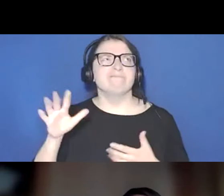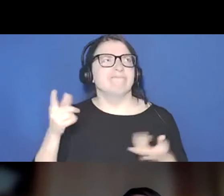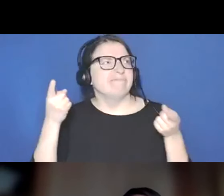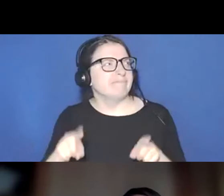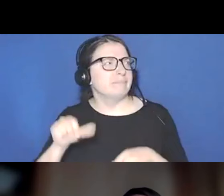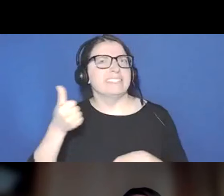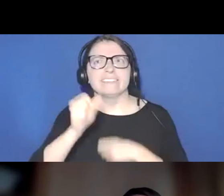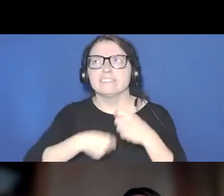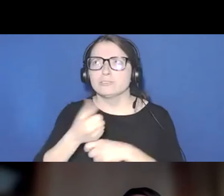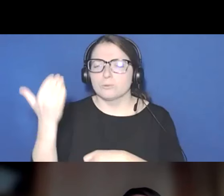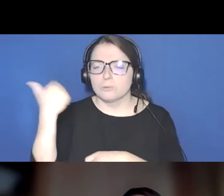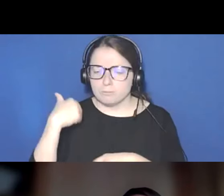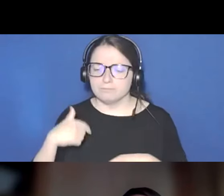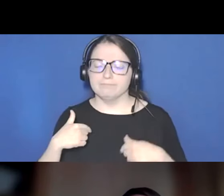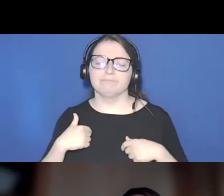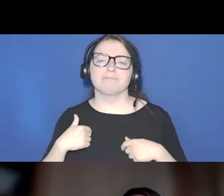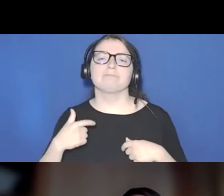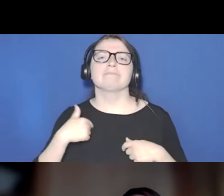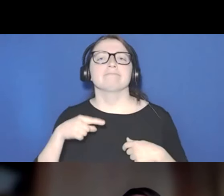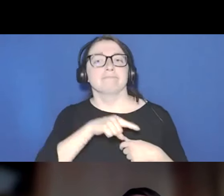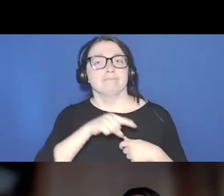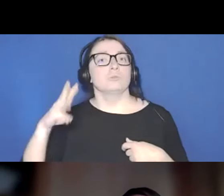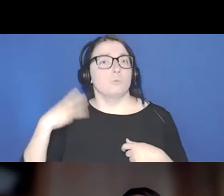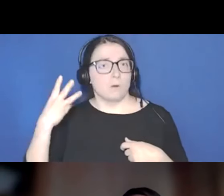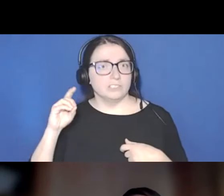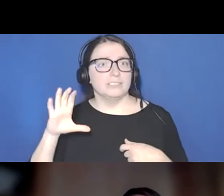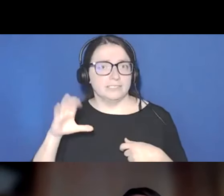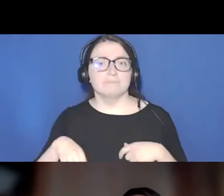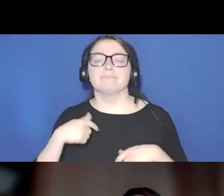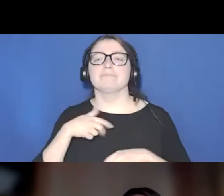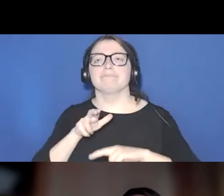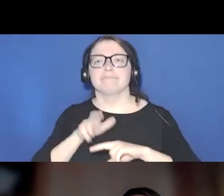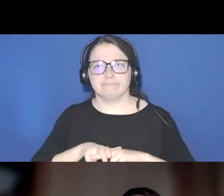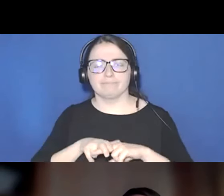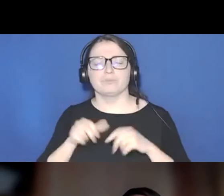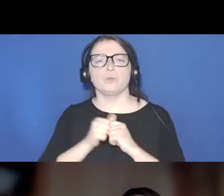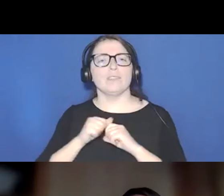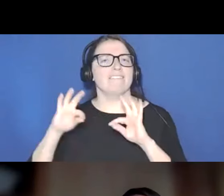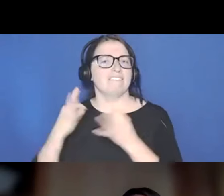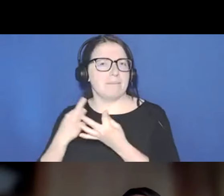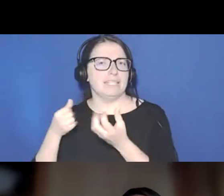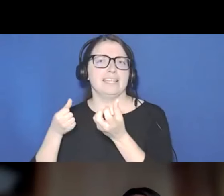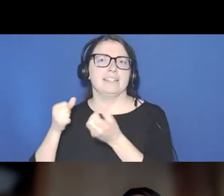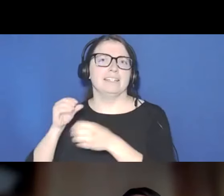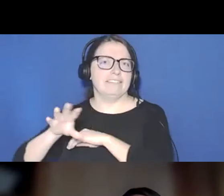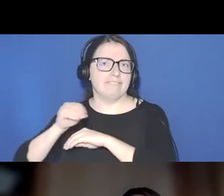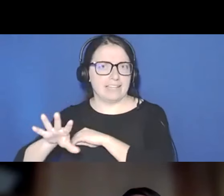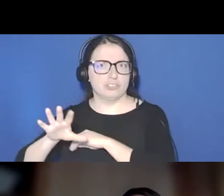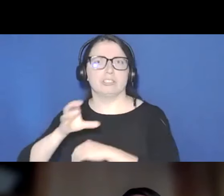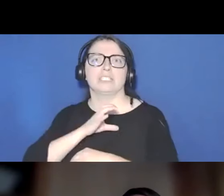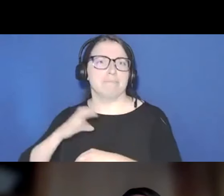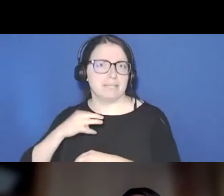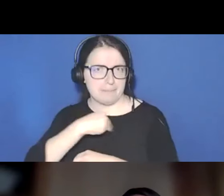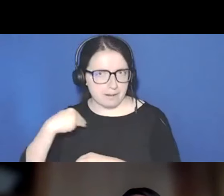ago. I was sitting in Washington with one of our family advisory committee members at a national meeting and had